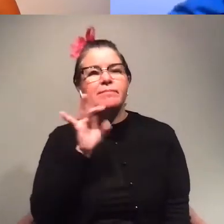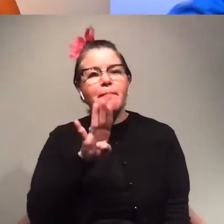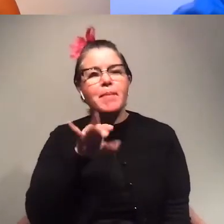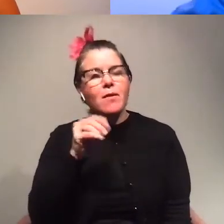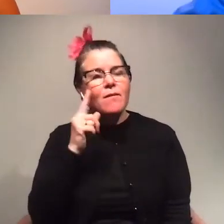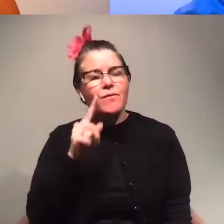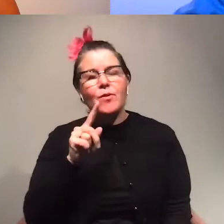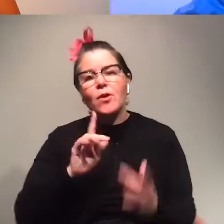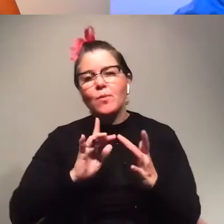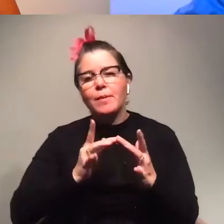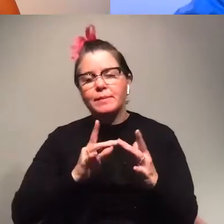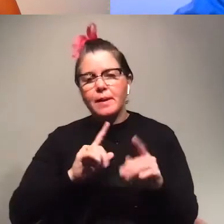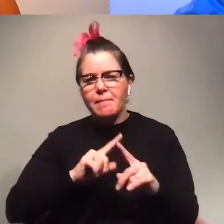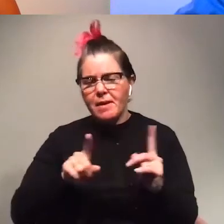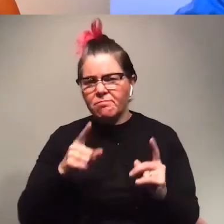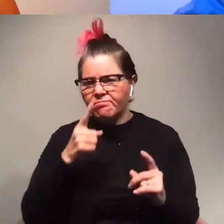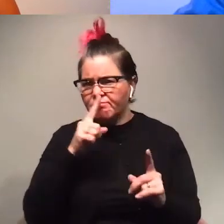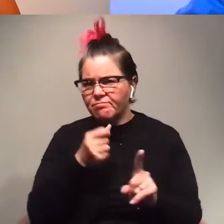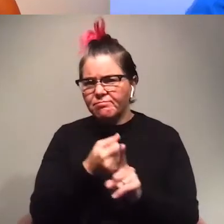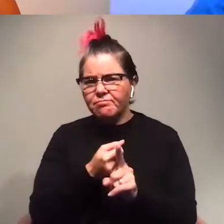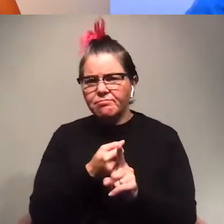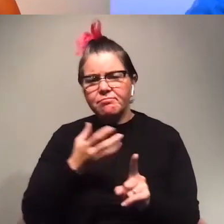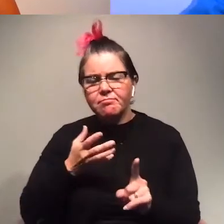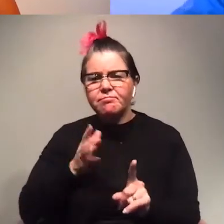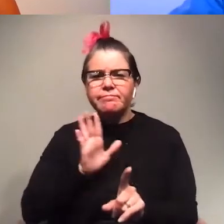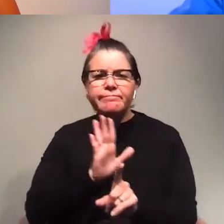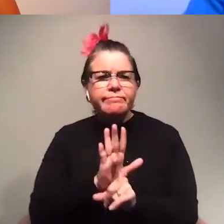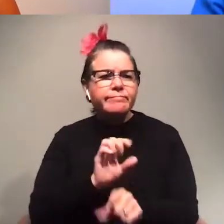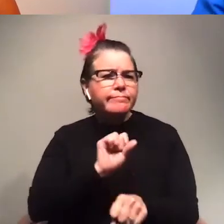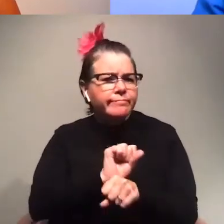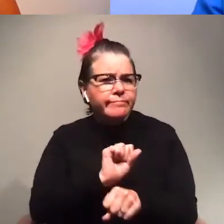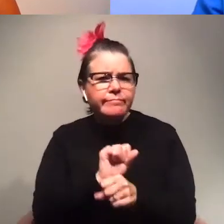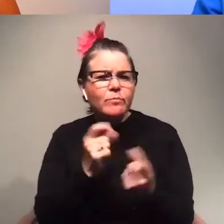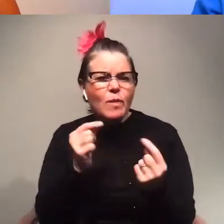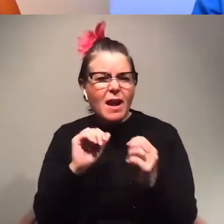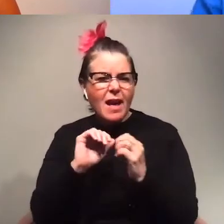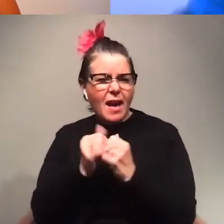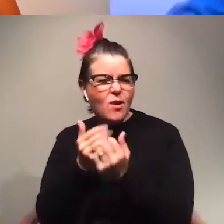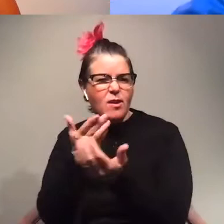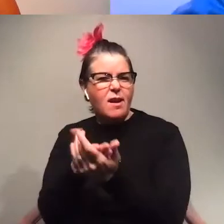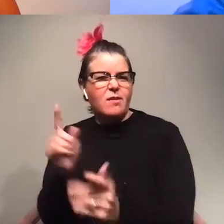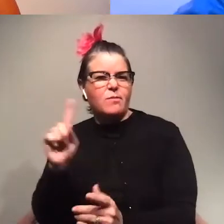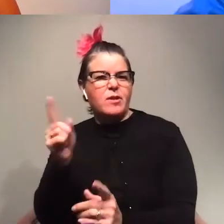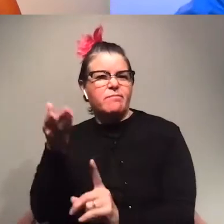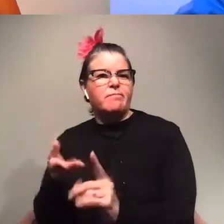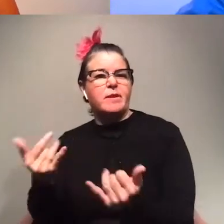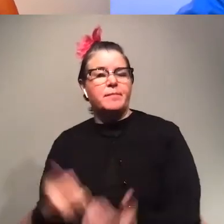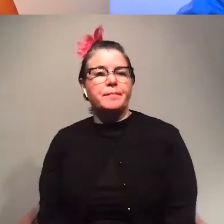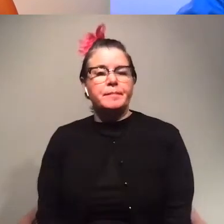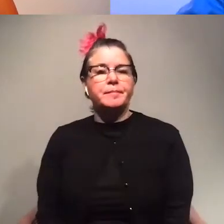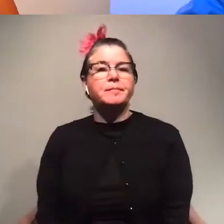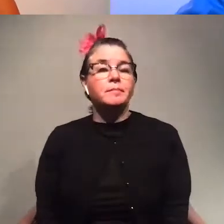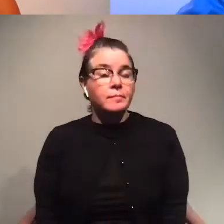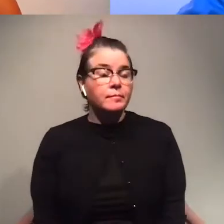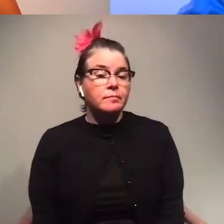page, but we would love to hear a little bit of like what you do and kind of how you got to where you are today.